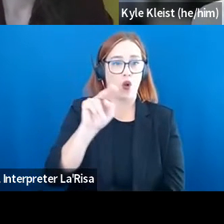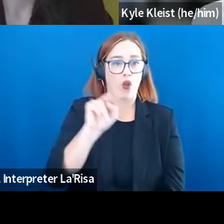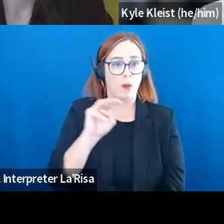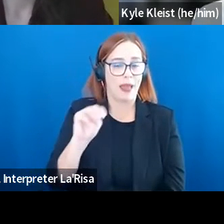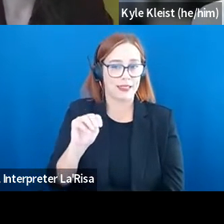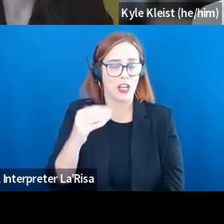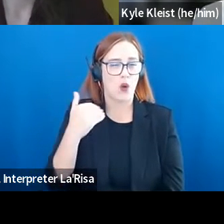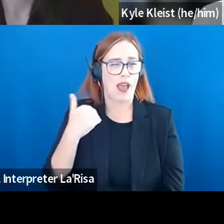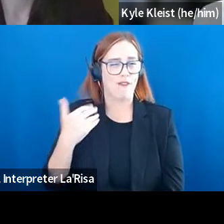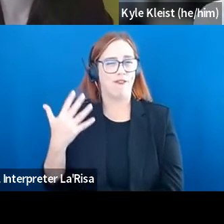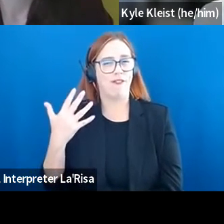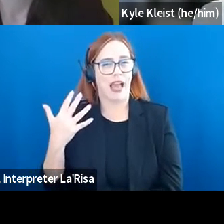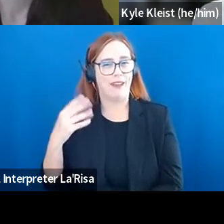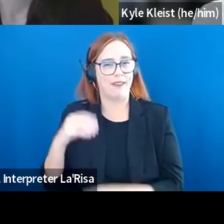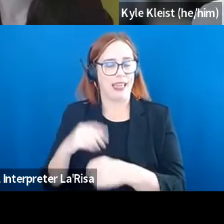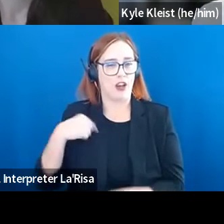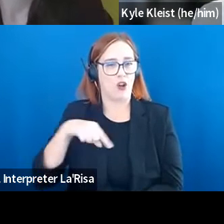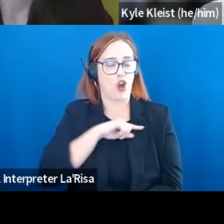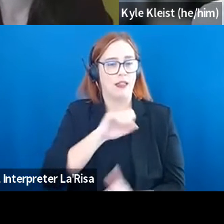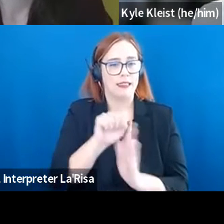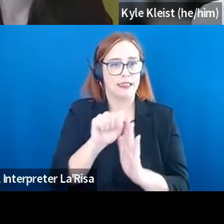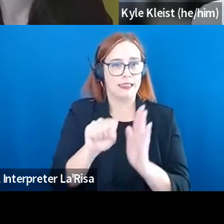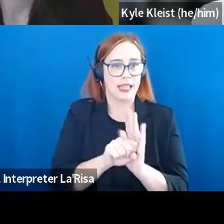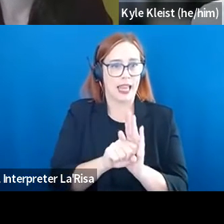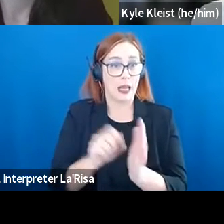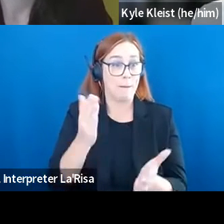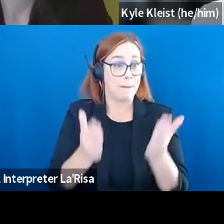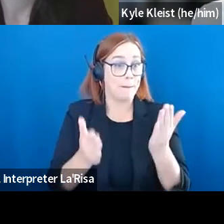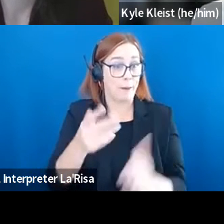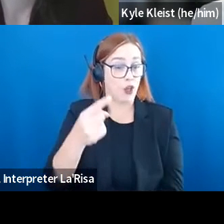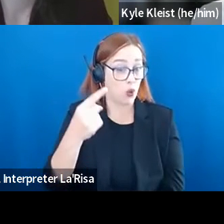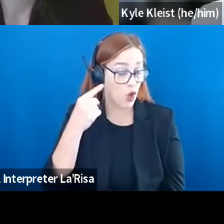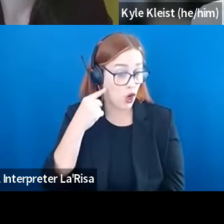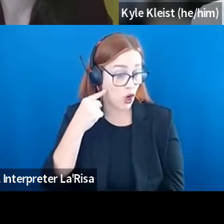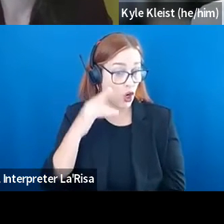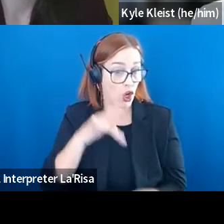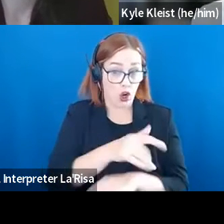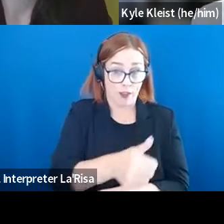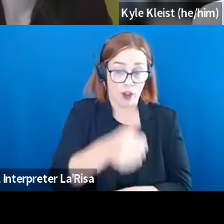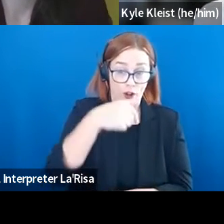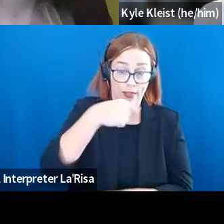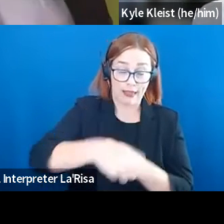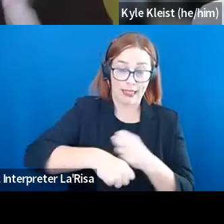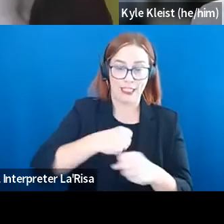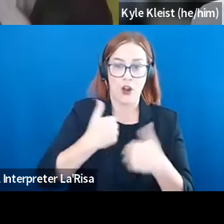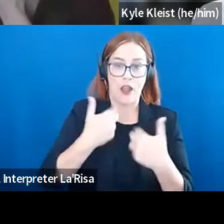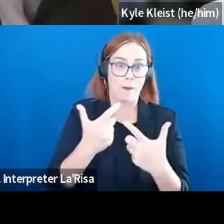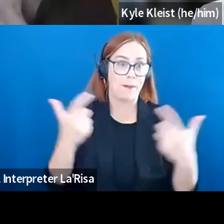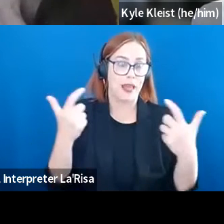heard, it was on the national news. Apparently we had huge wildfires that